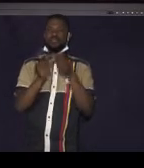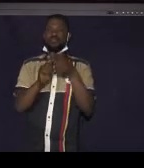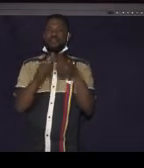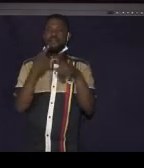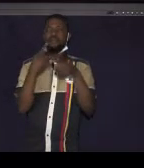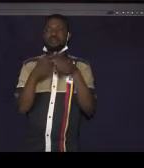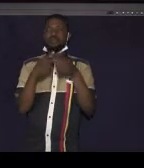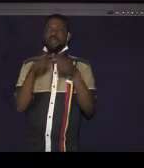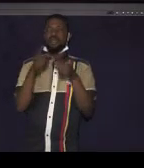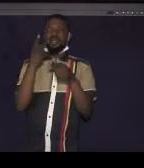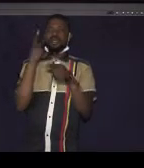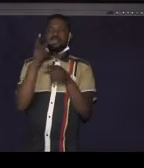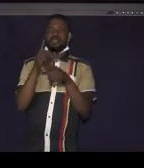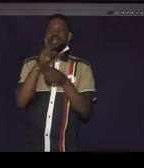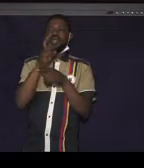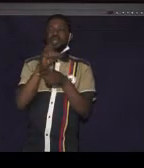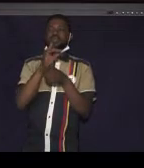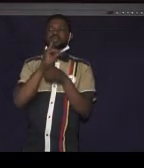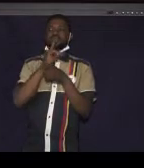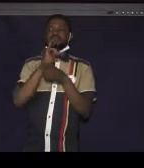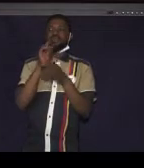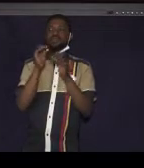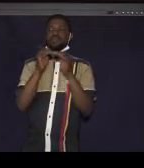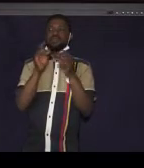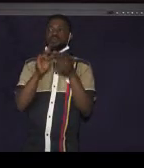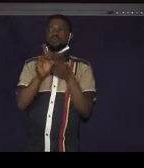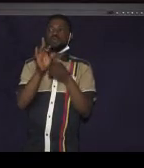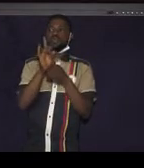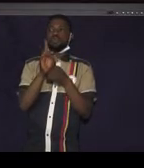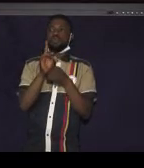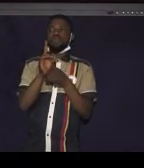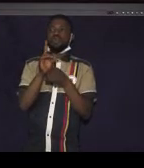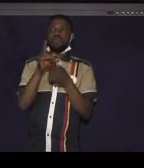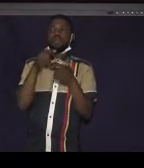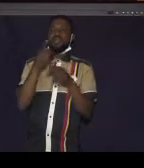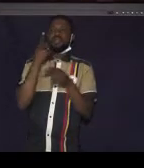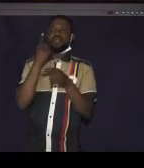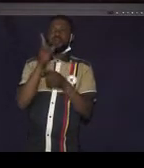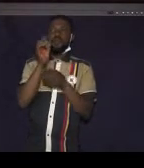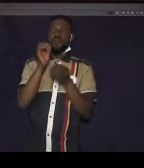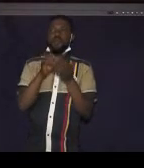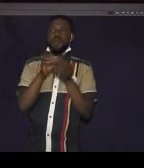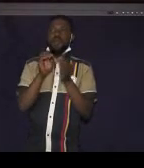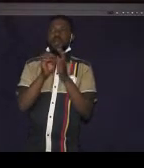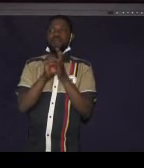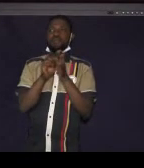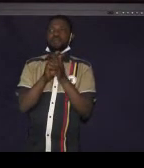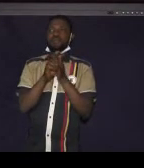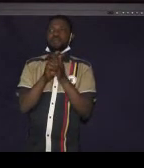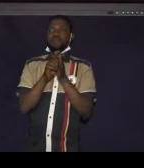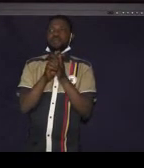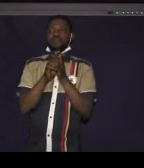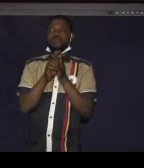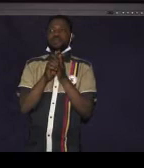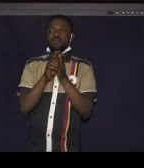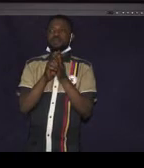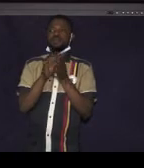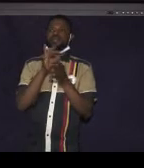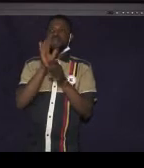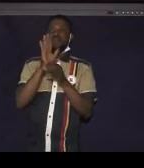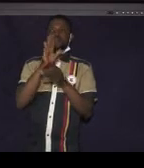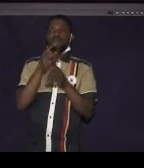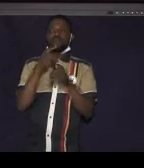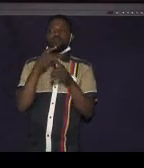let's see, you circle the result. X is 8. Let's just look at one more example. Oh, it's your